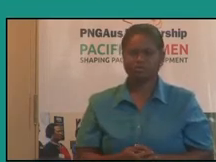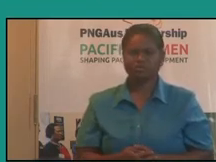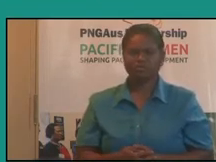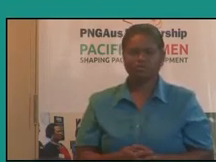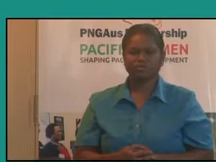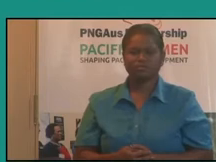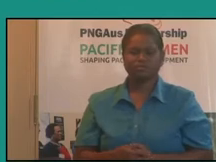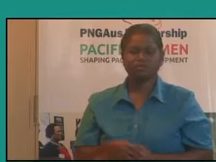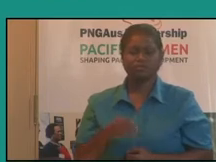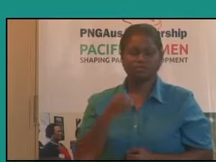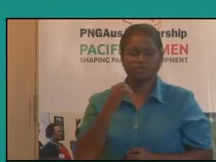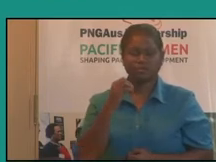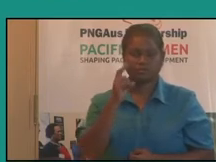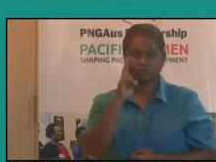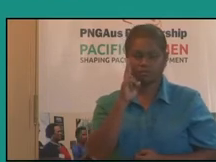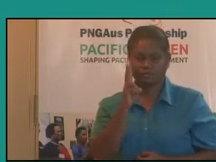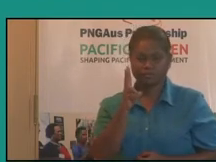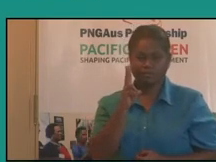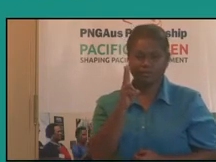that